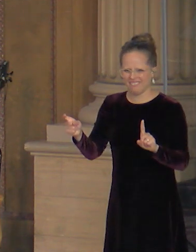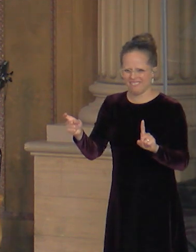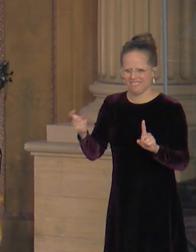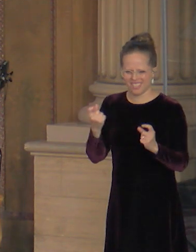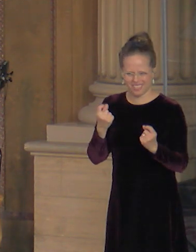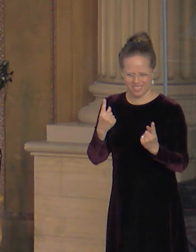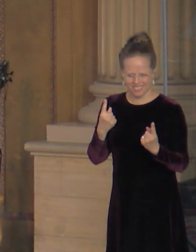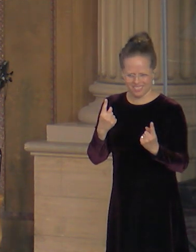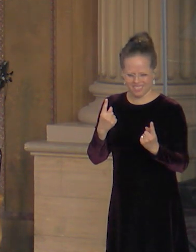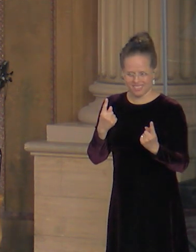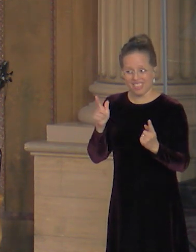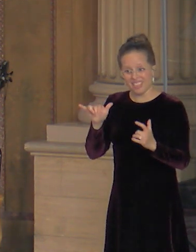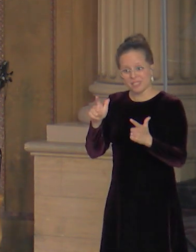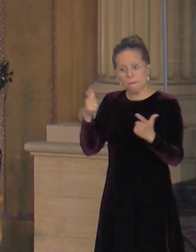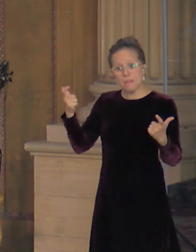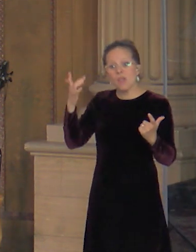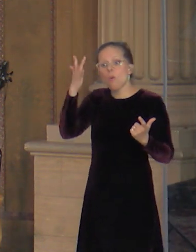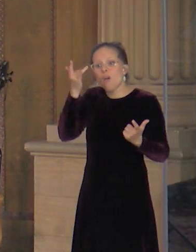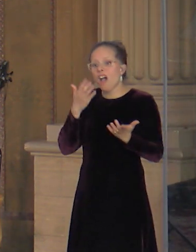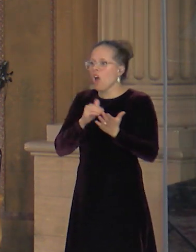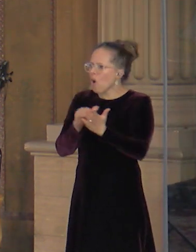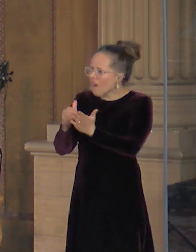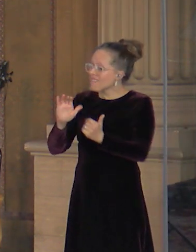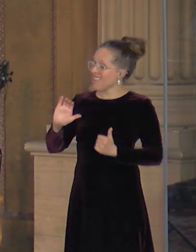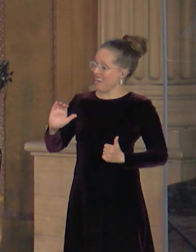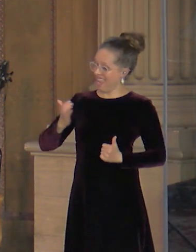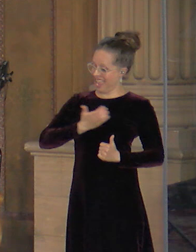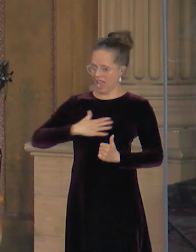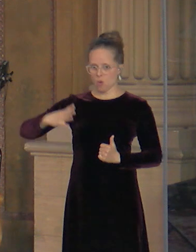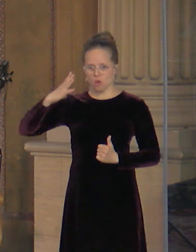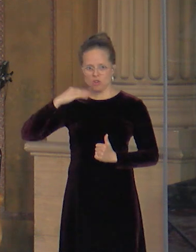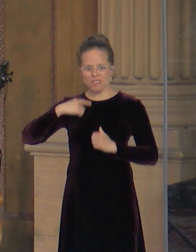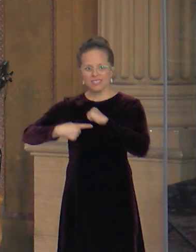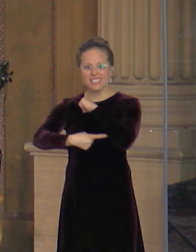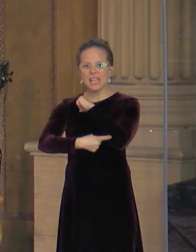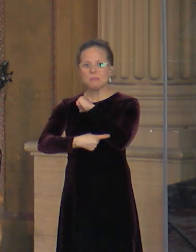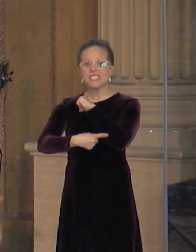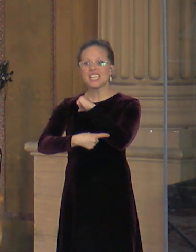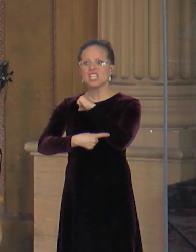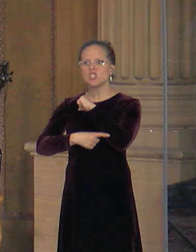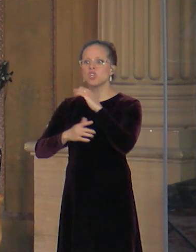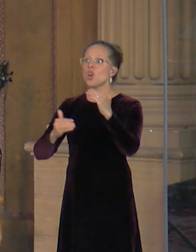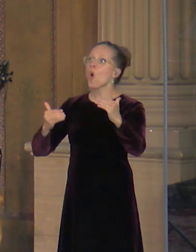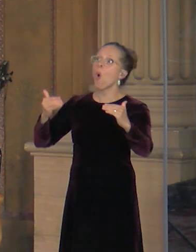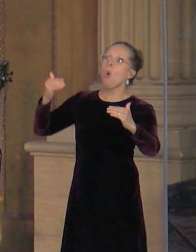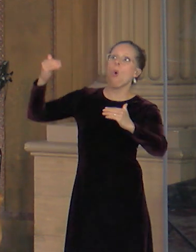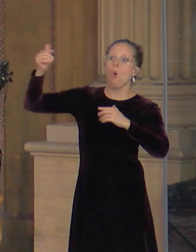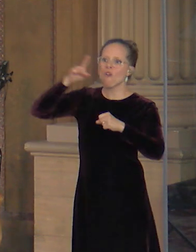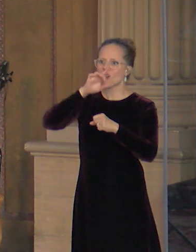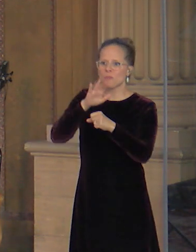and this is big because when we're tempted so often our temptation over promises but then under delivers